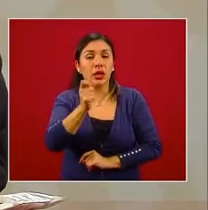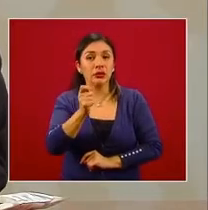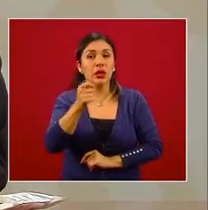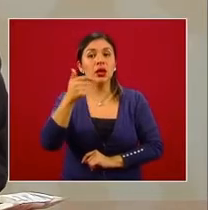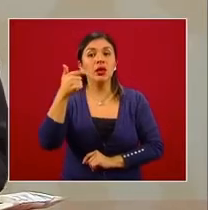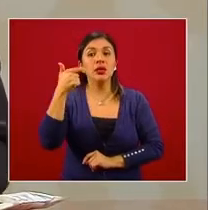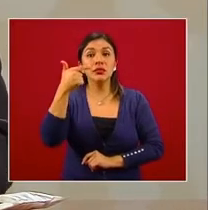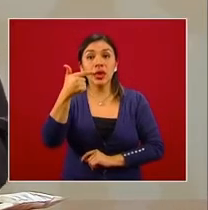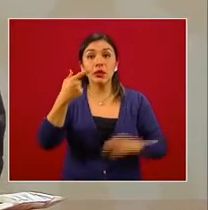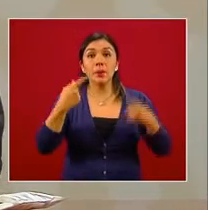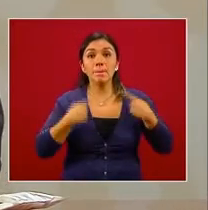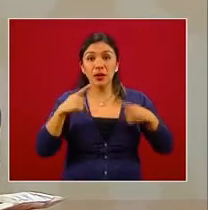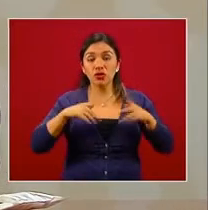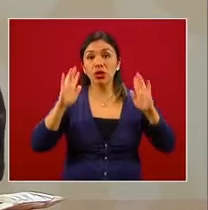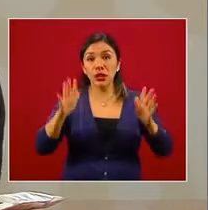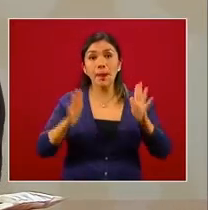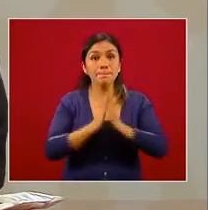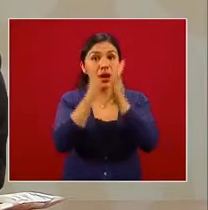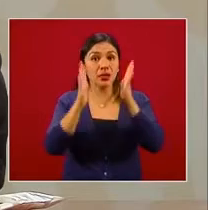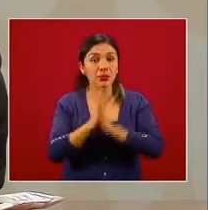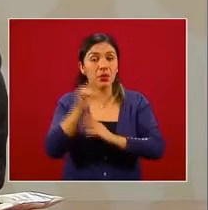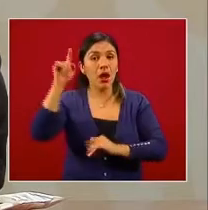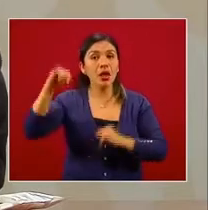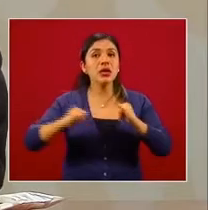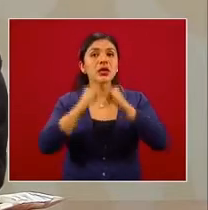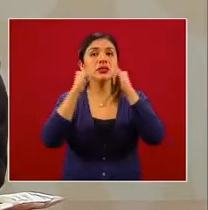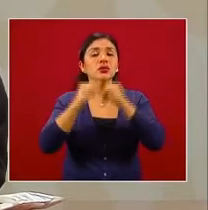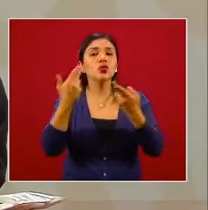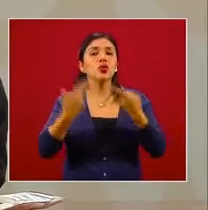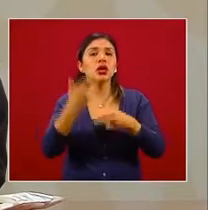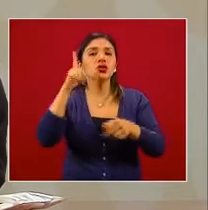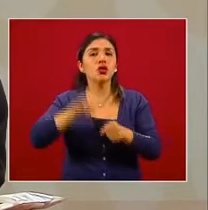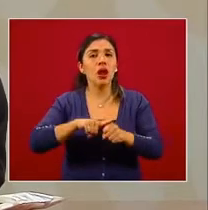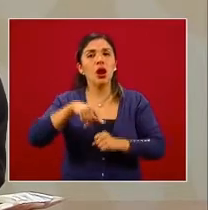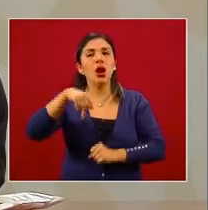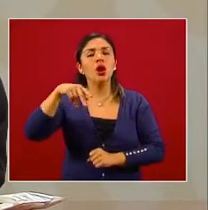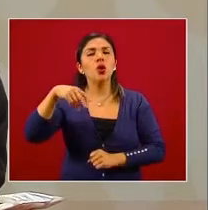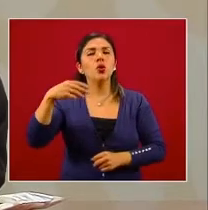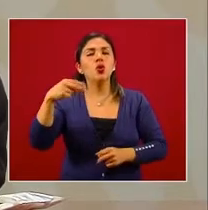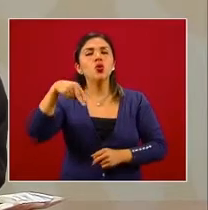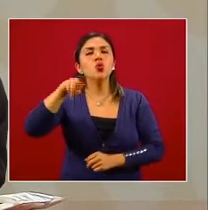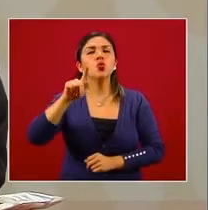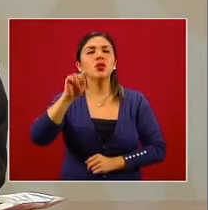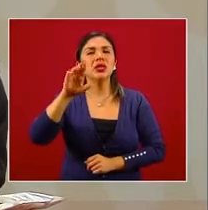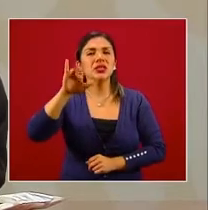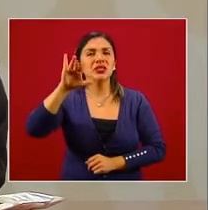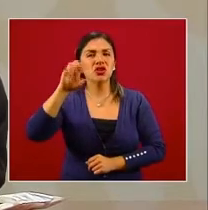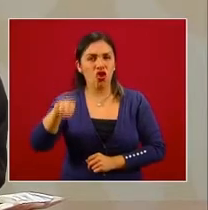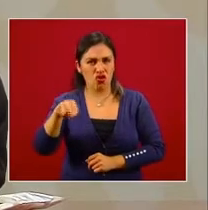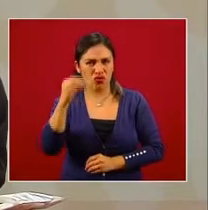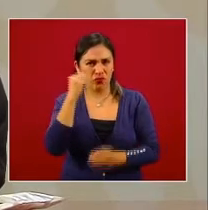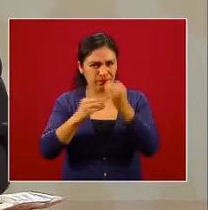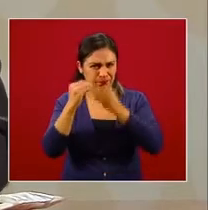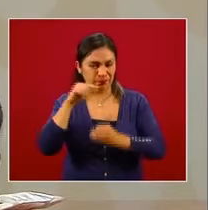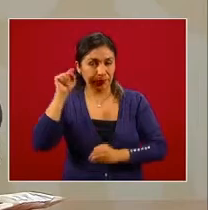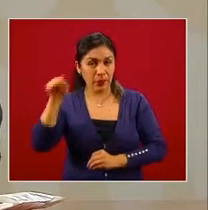There were 7 people who participated. This was at the National Nutrition